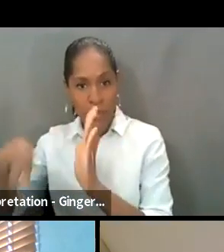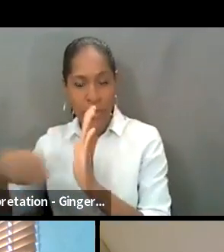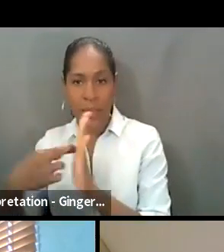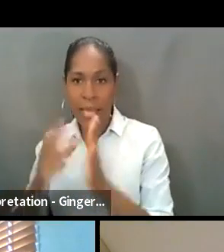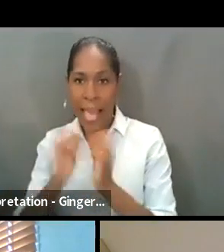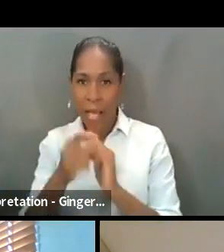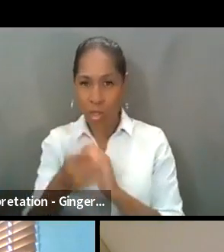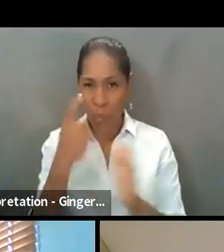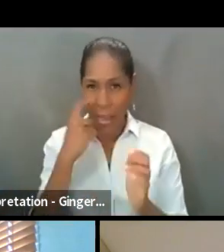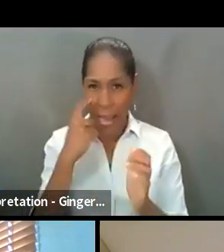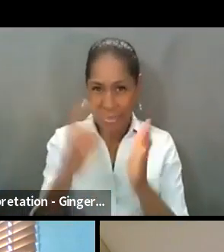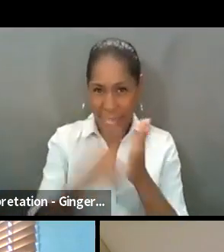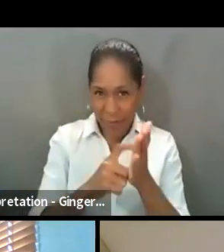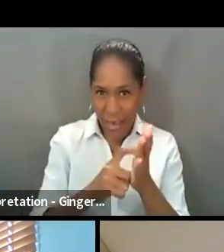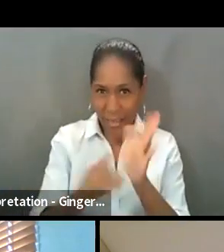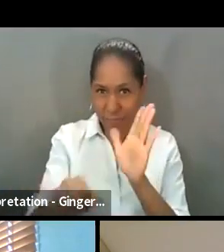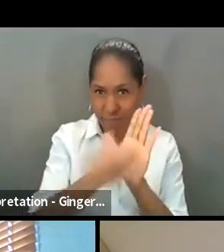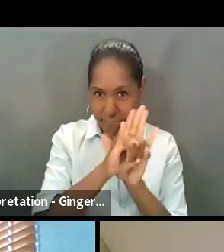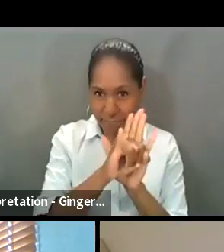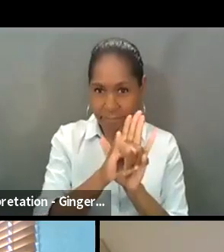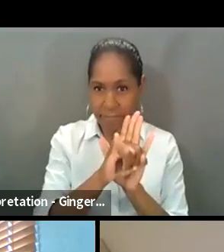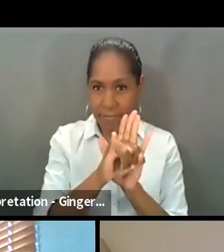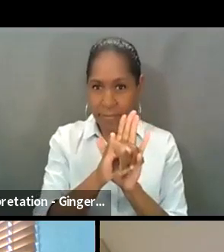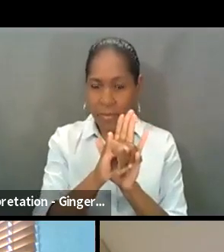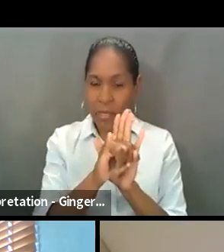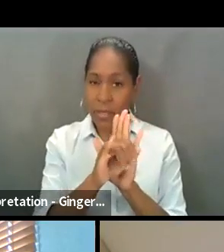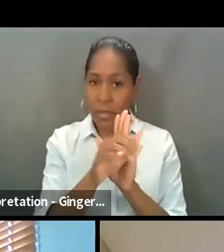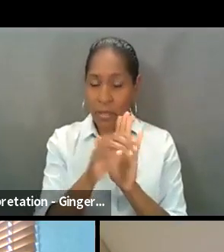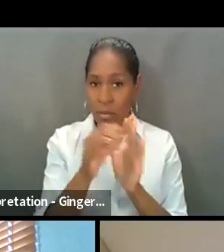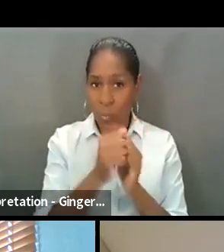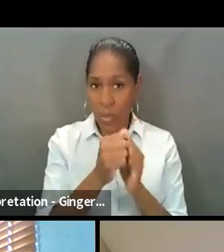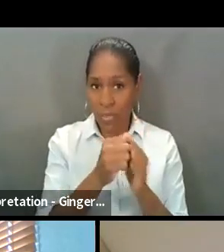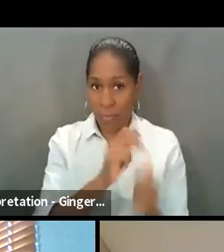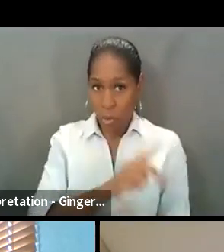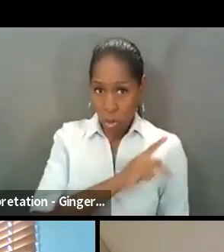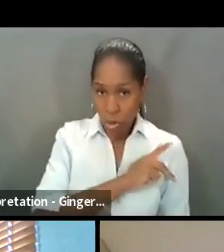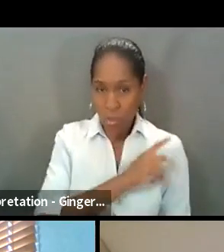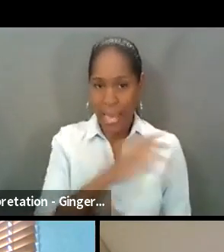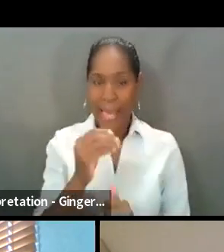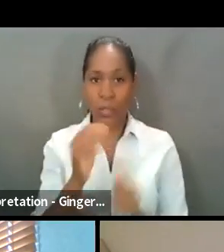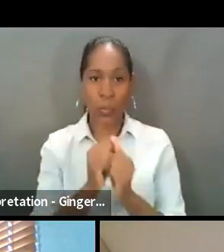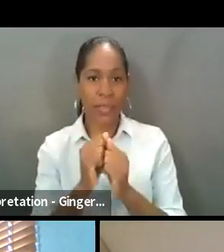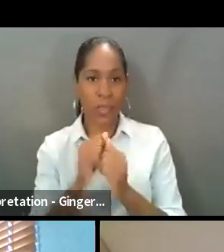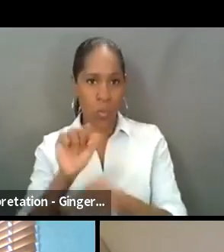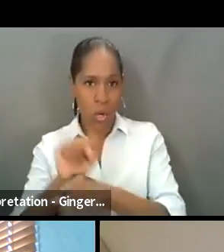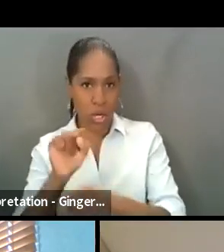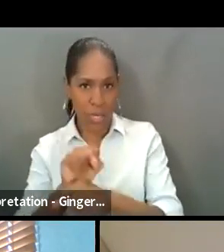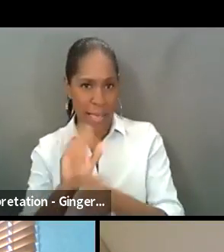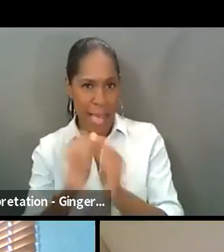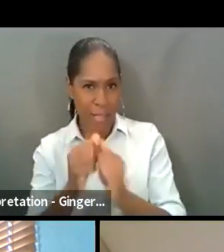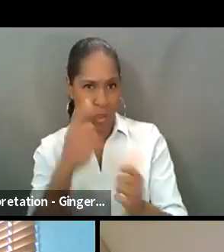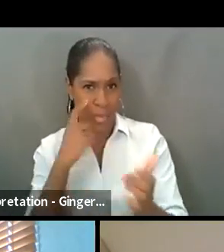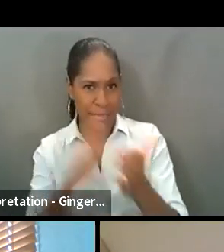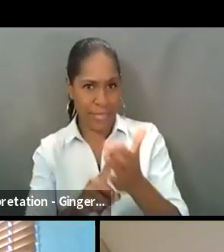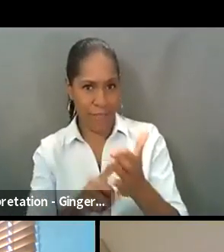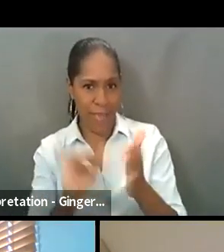and counteracted bias, both personally and with your colleagues? I'll start with Amparo.